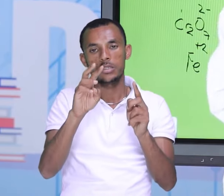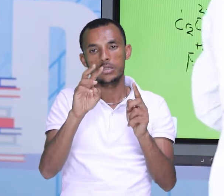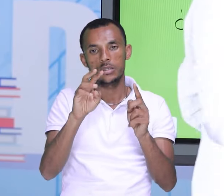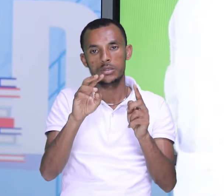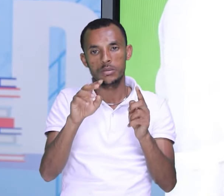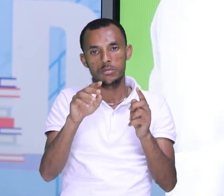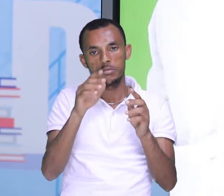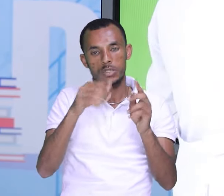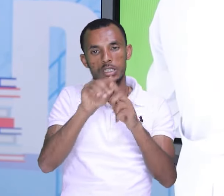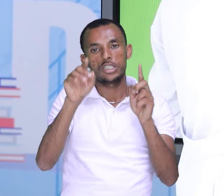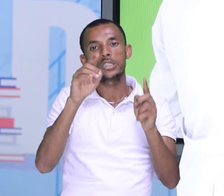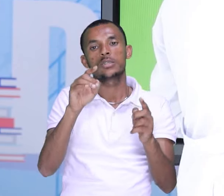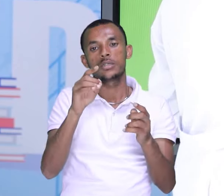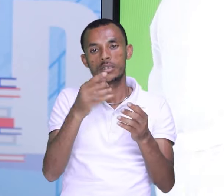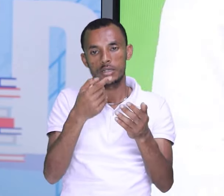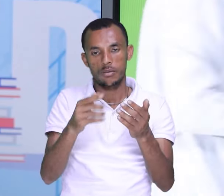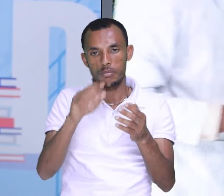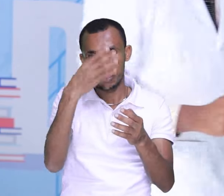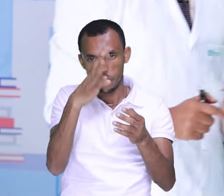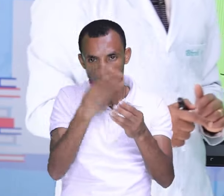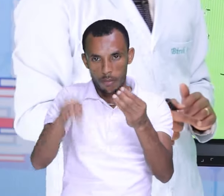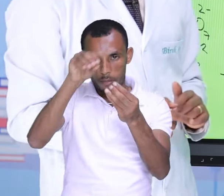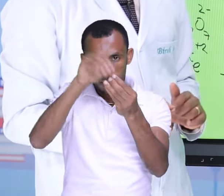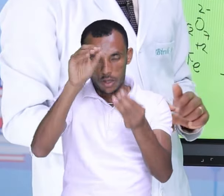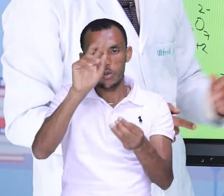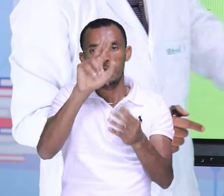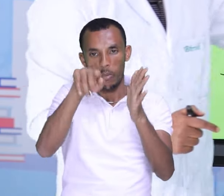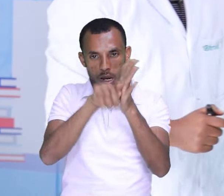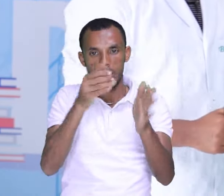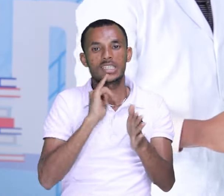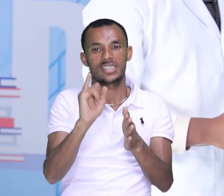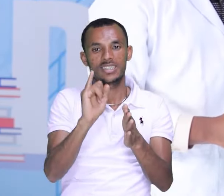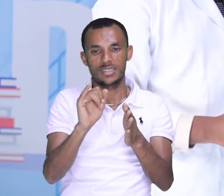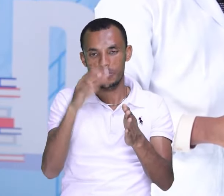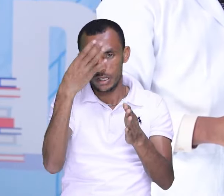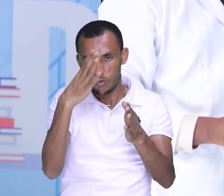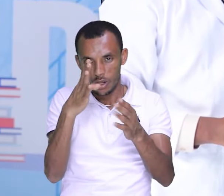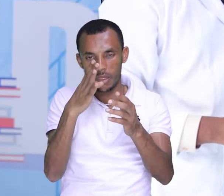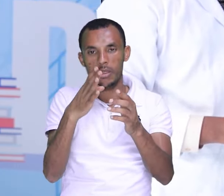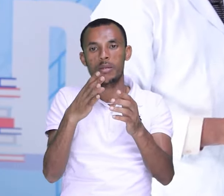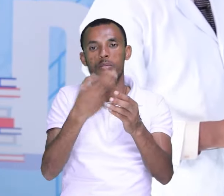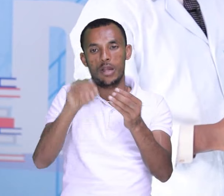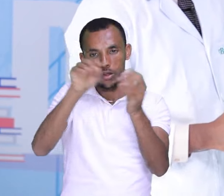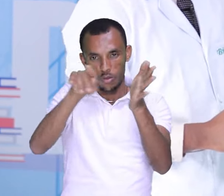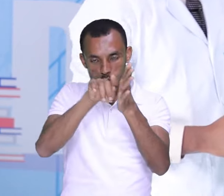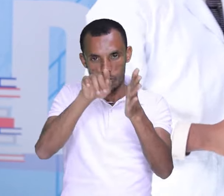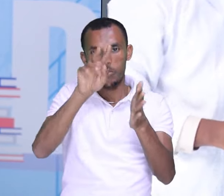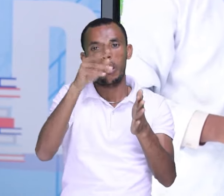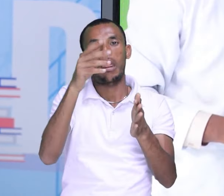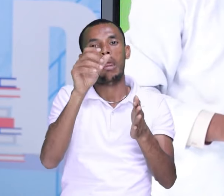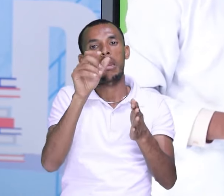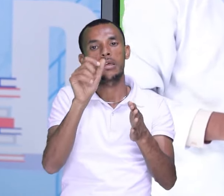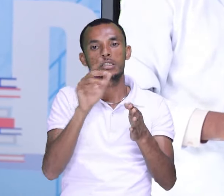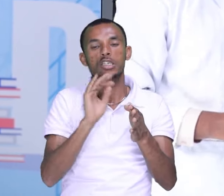Because of that, this is 0. Therefore, plus 14 plus 2 minus is how much? Plus 40 plus 2 minus is plus 12. This